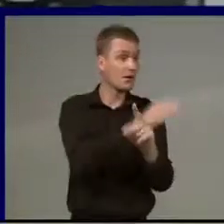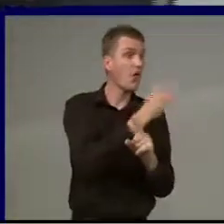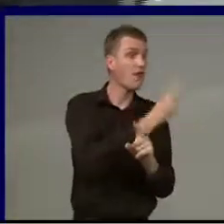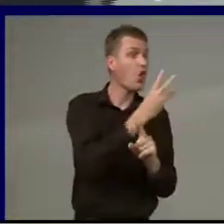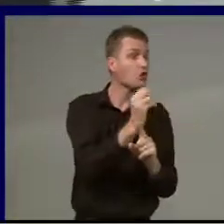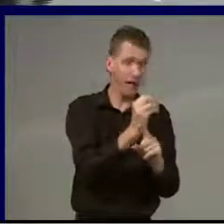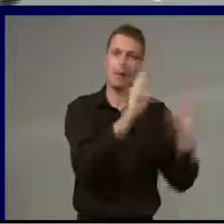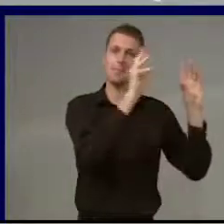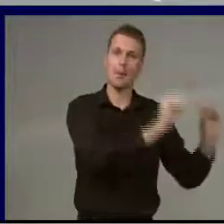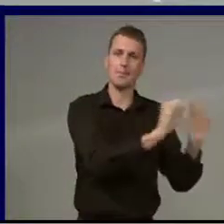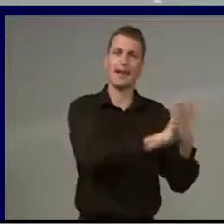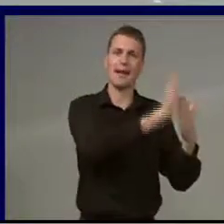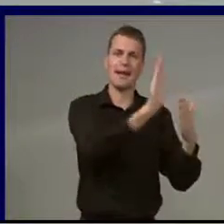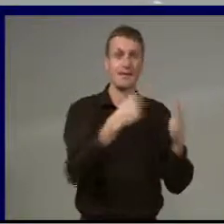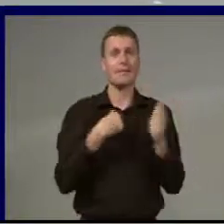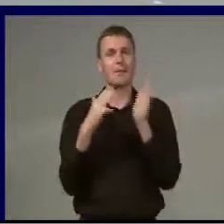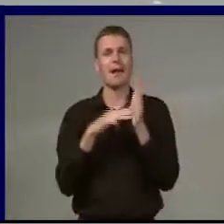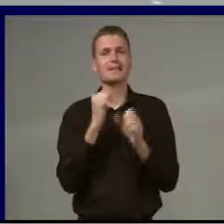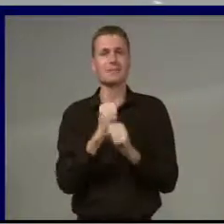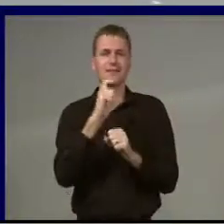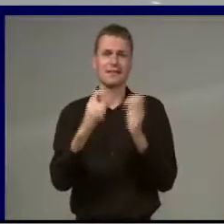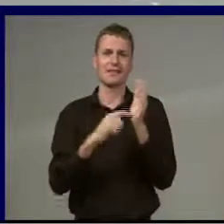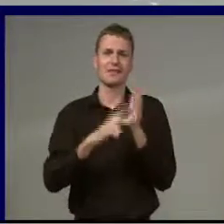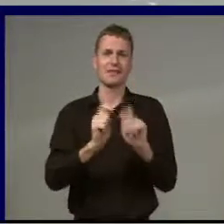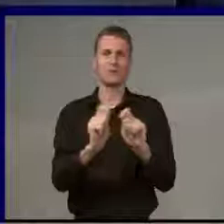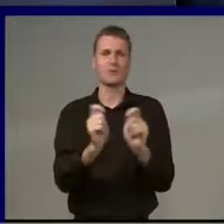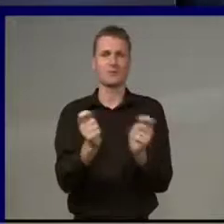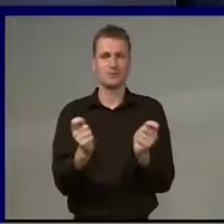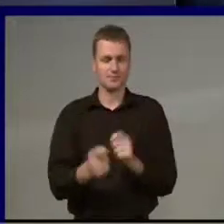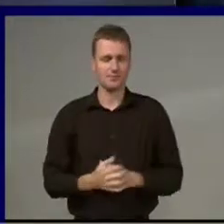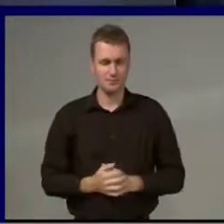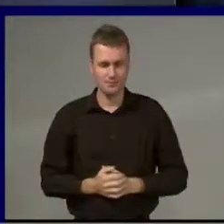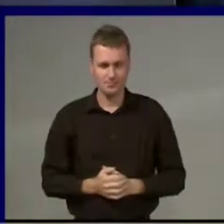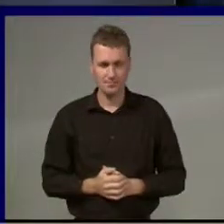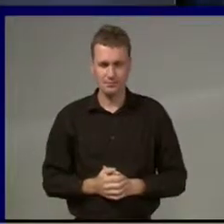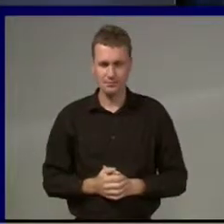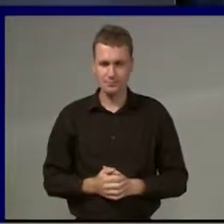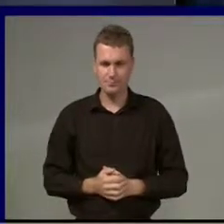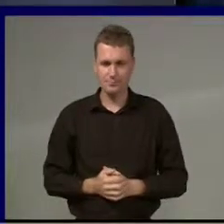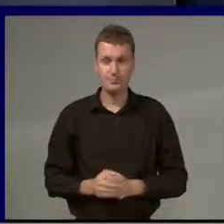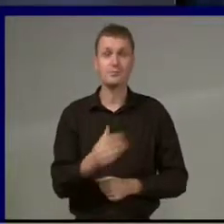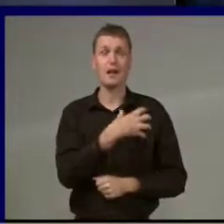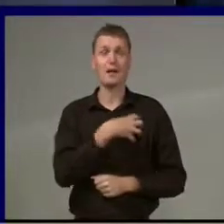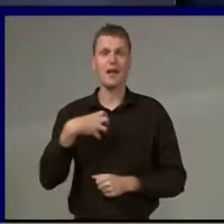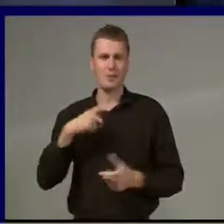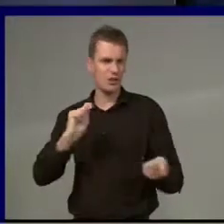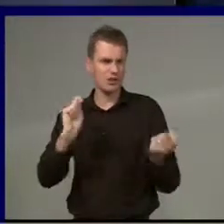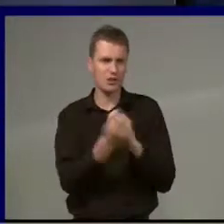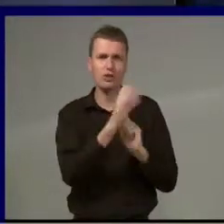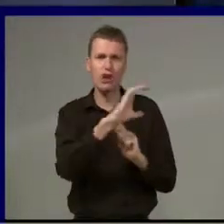all clear. Marcus Gibbs, CTV News. The government's shake-up of Christchurch schools has